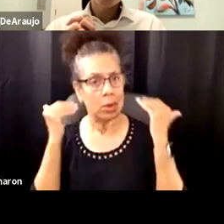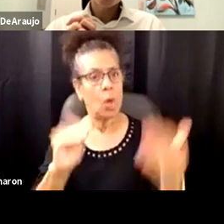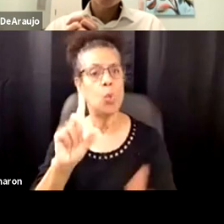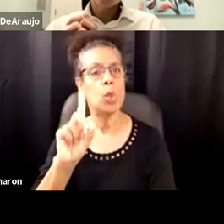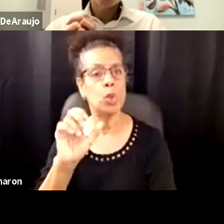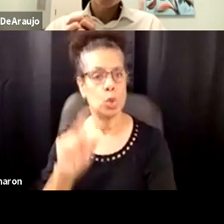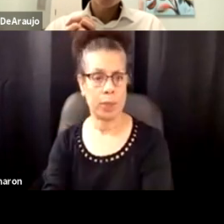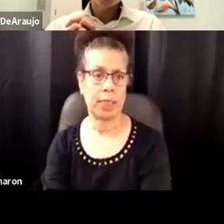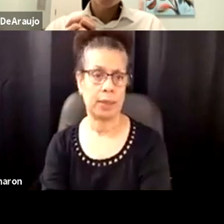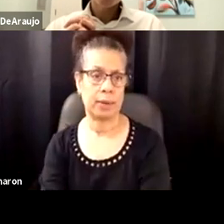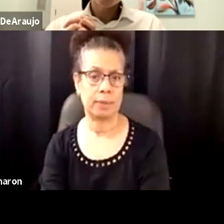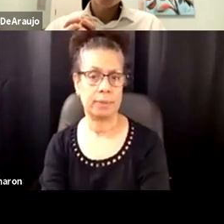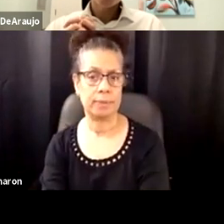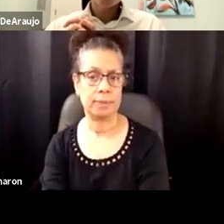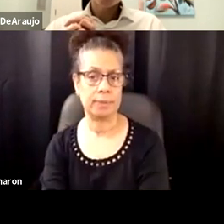achievement